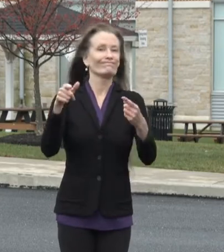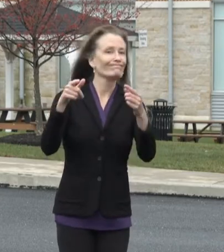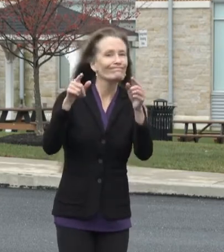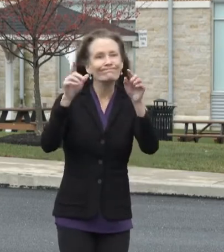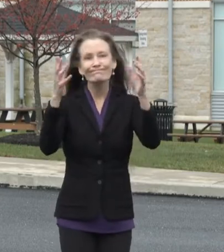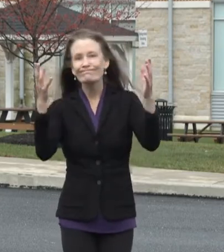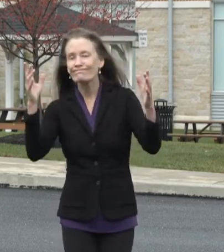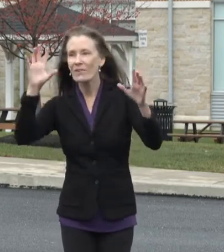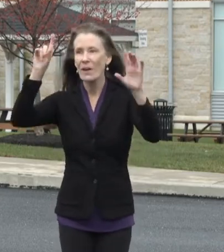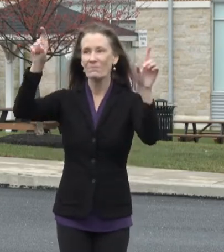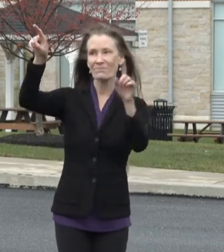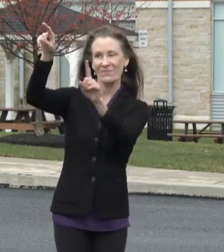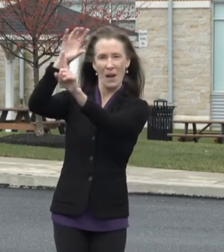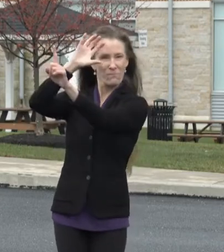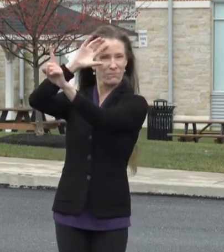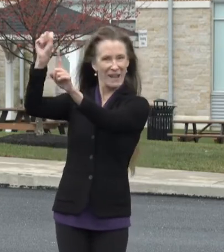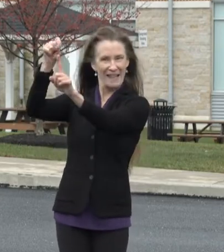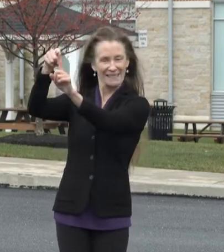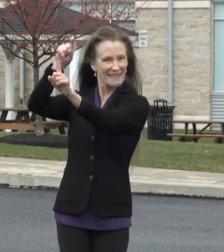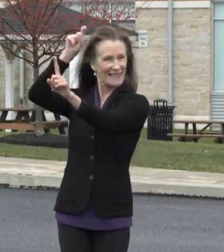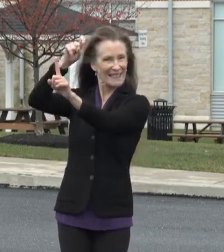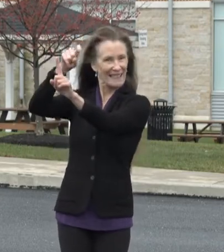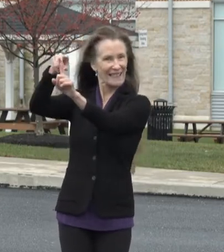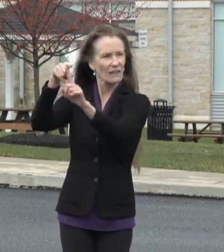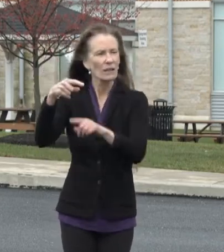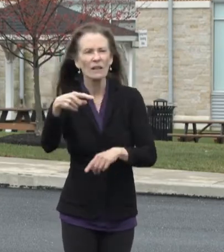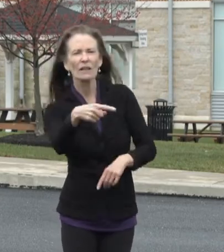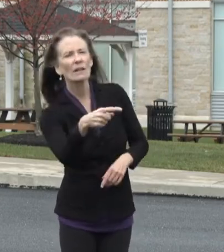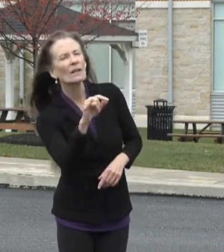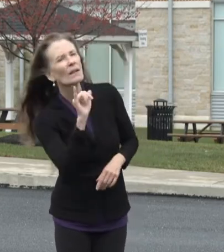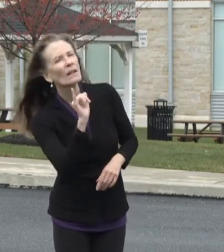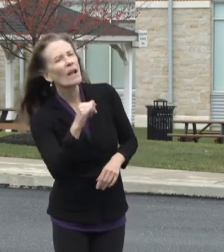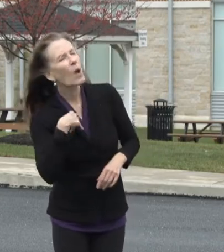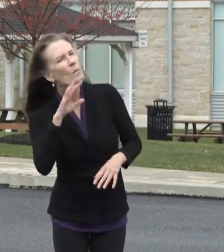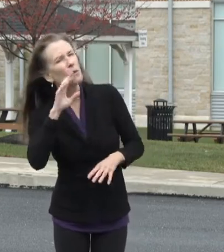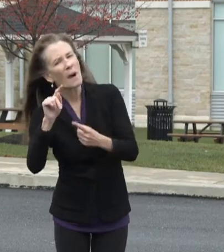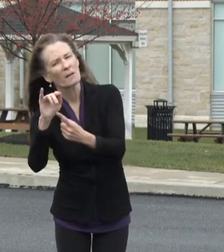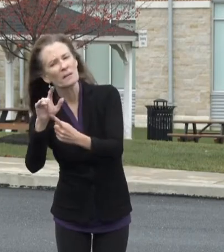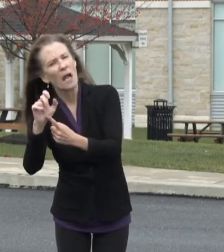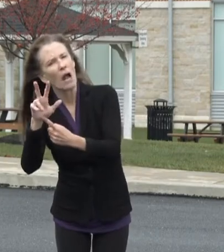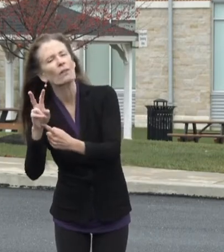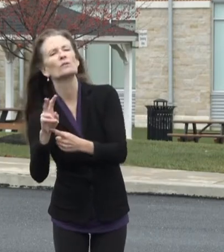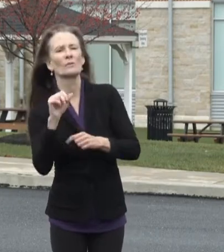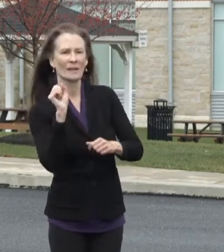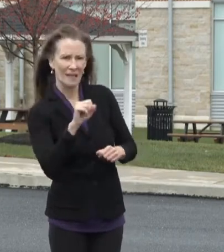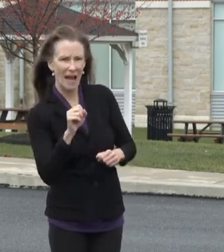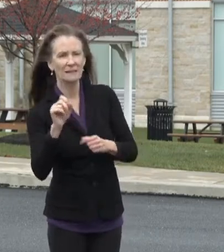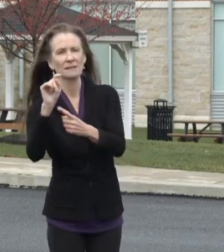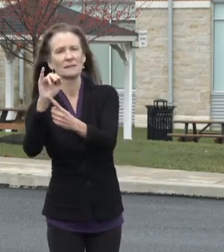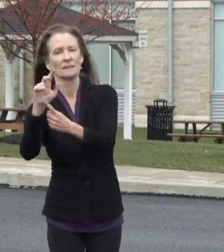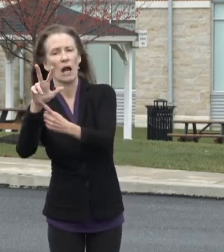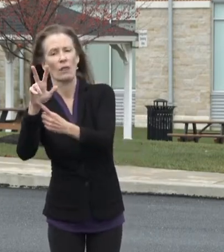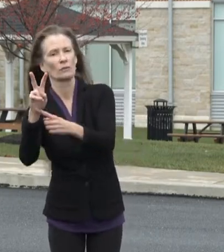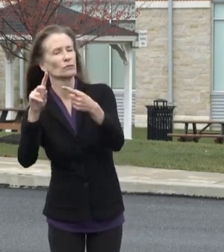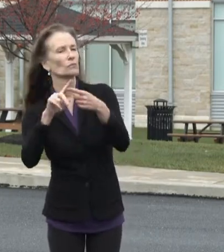president. We're talking about titles. It's 32. Yes, I understand, but it's not legislation. Okay. Director